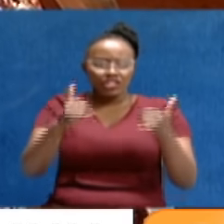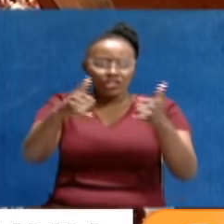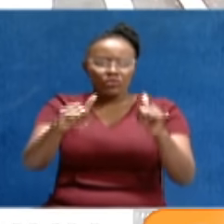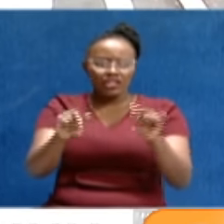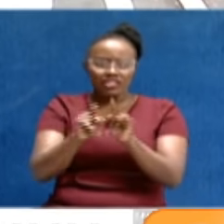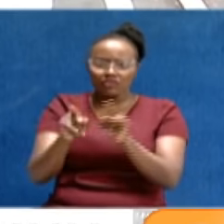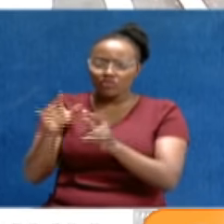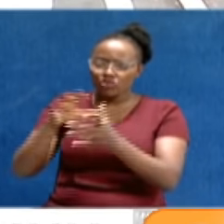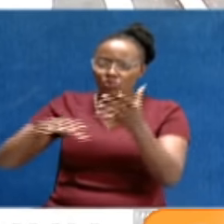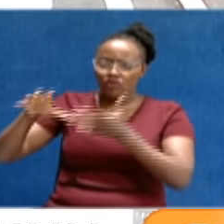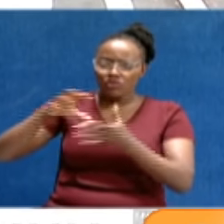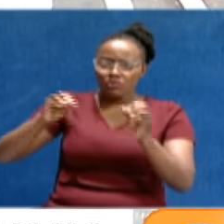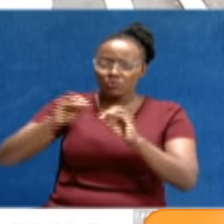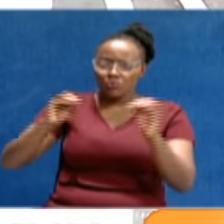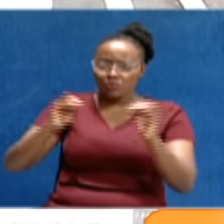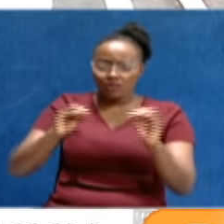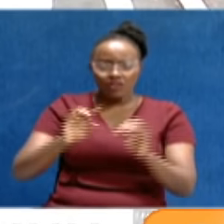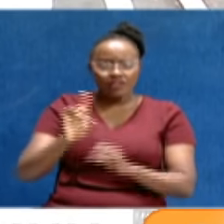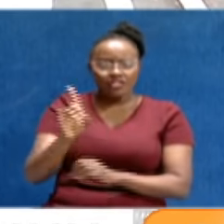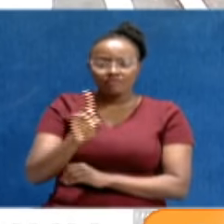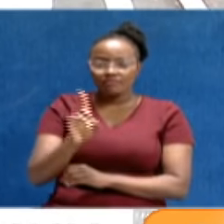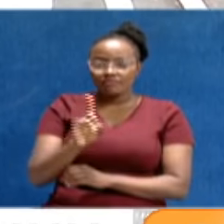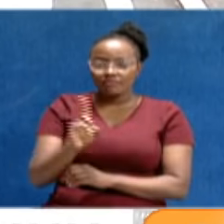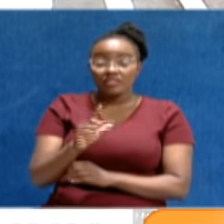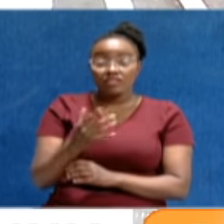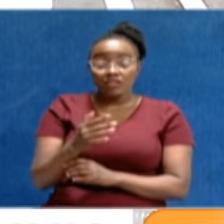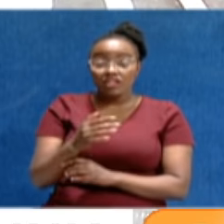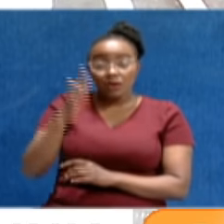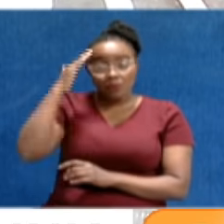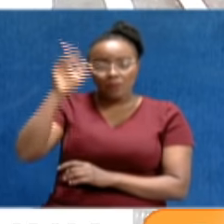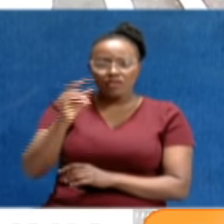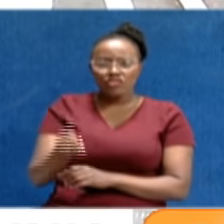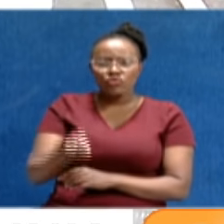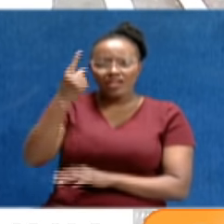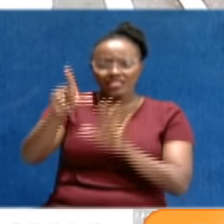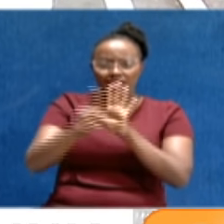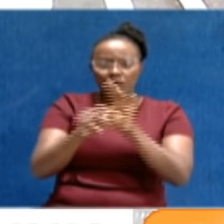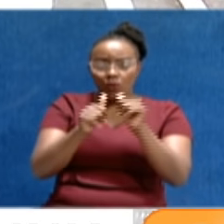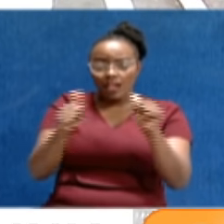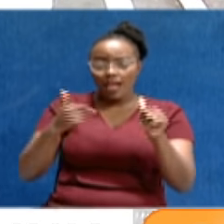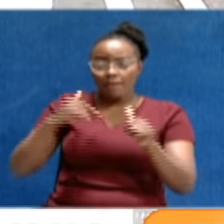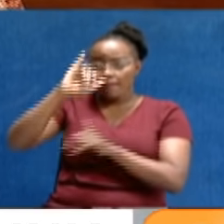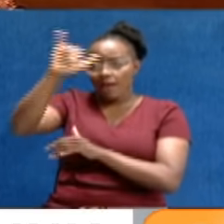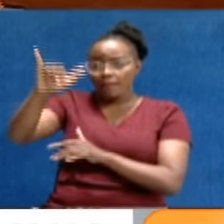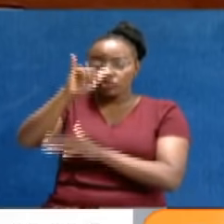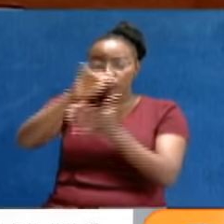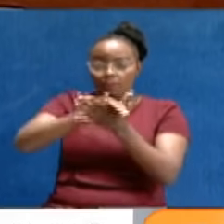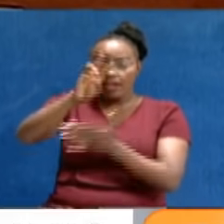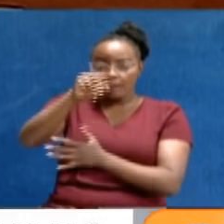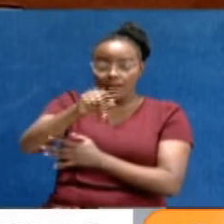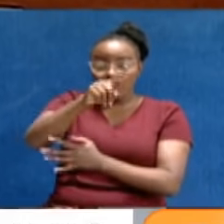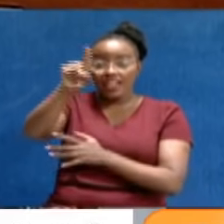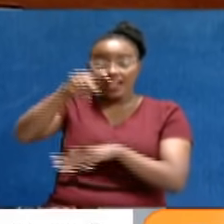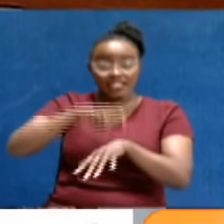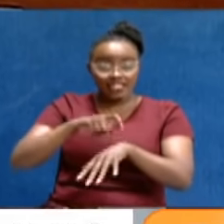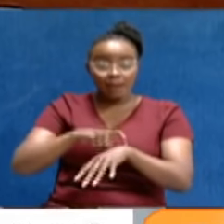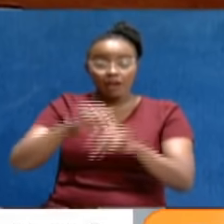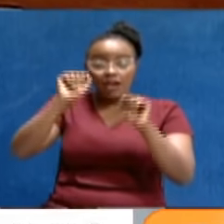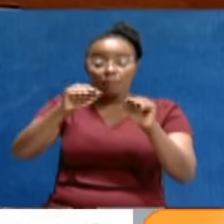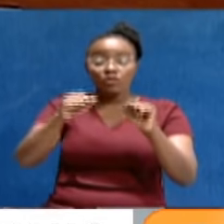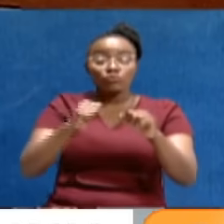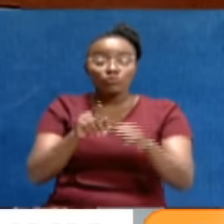let us not try I just got confused then, because I thought you became Jubilee, you know, you understand the law. I'm a Jubilee Member of Parliament. At the right time,